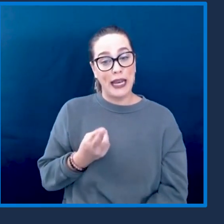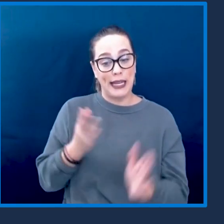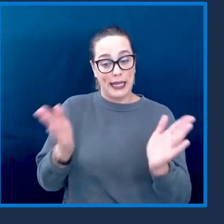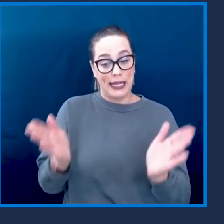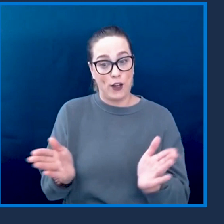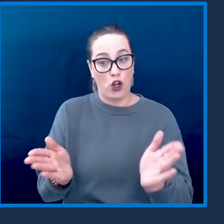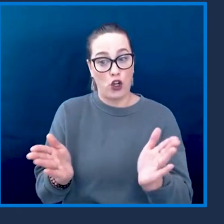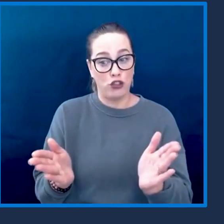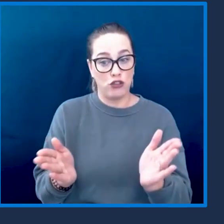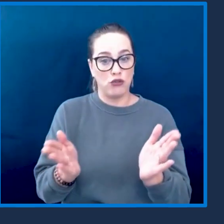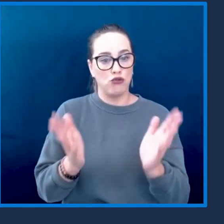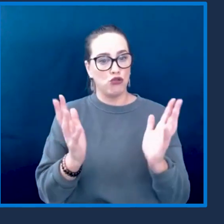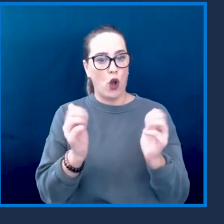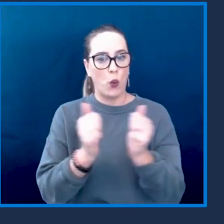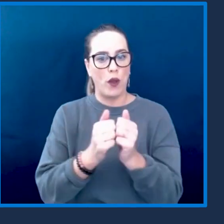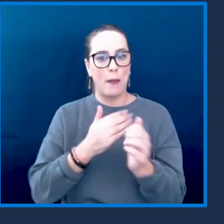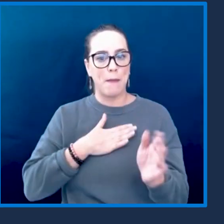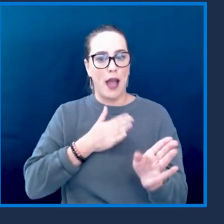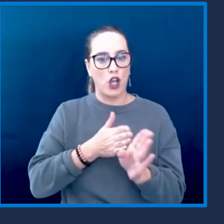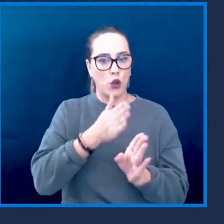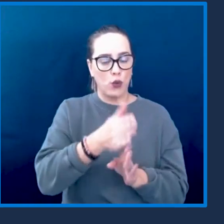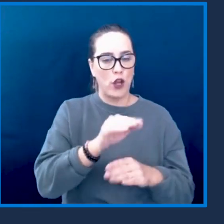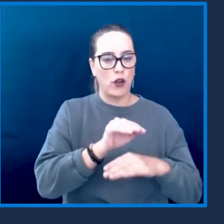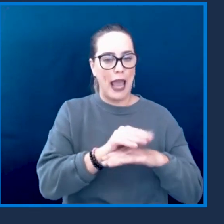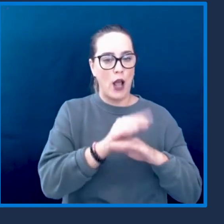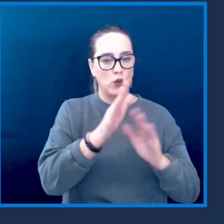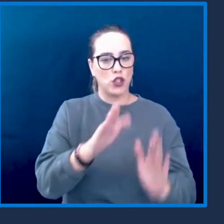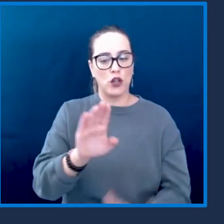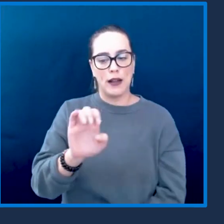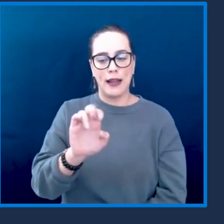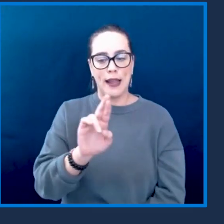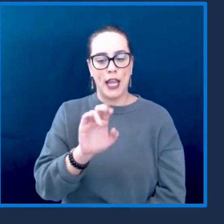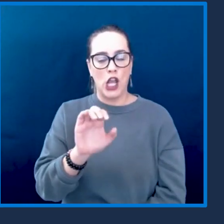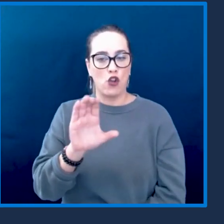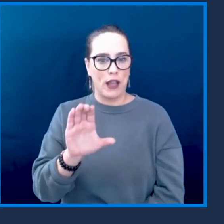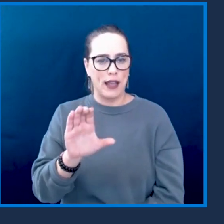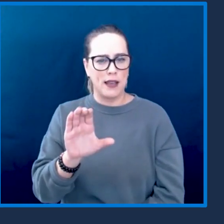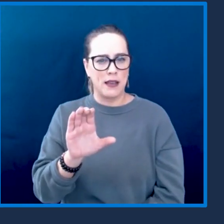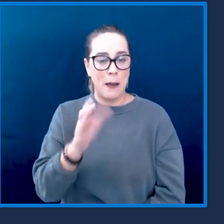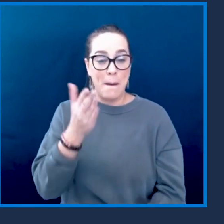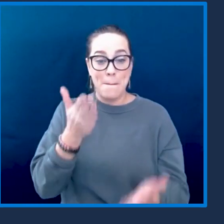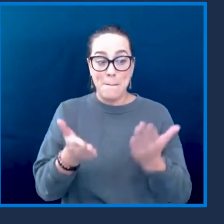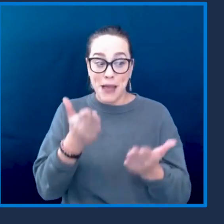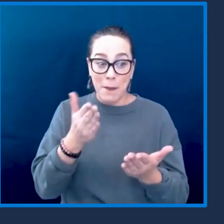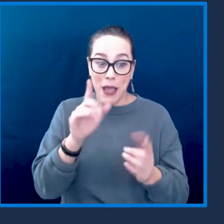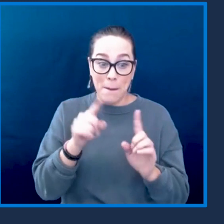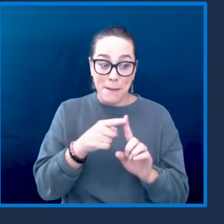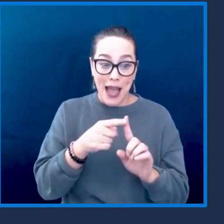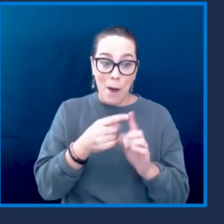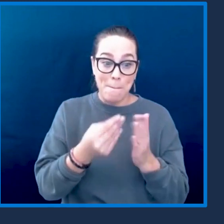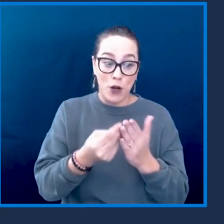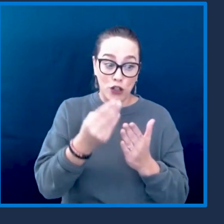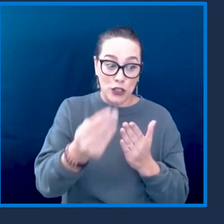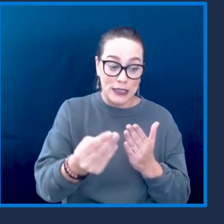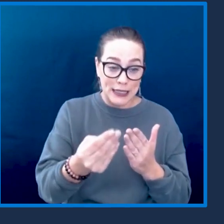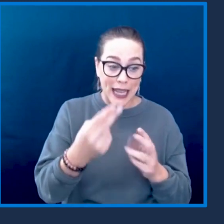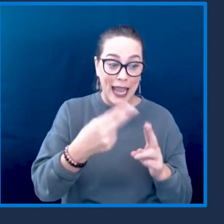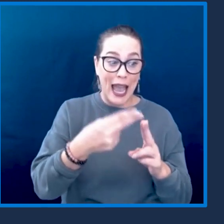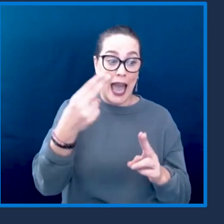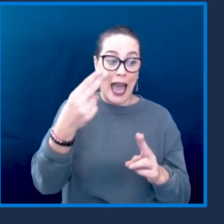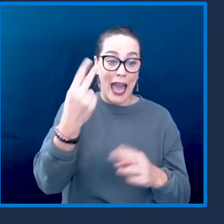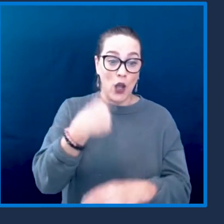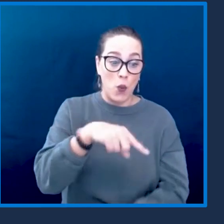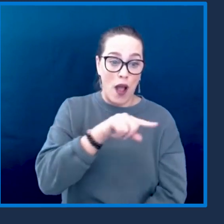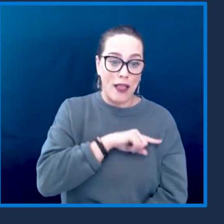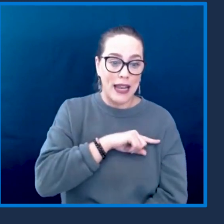my career counselor, Eric, about the possibility of the project purchasing high quality noise canceling headsets for